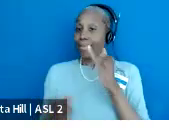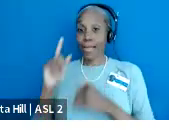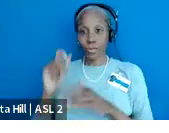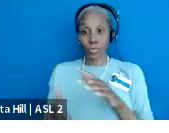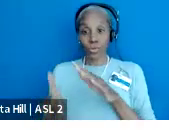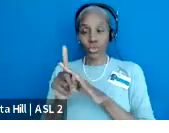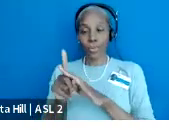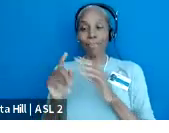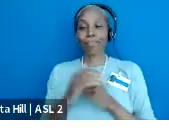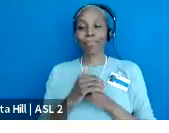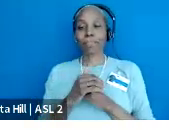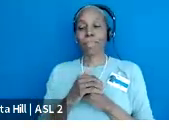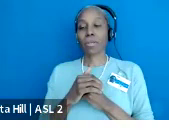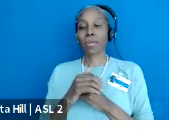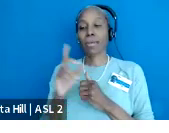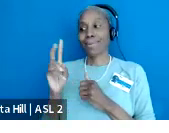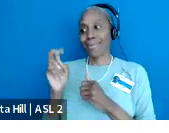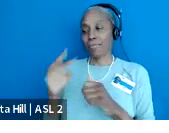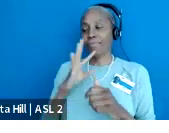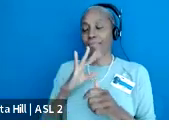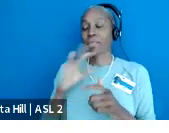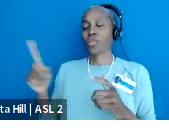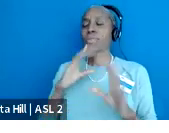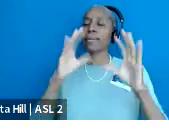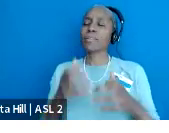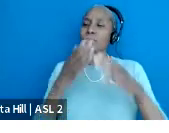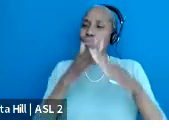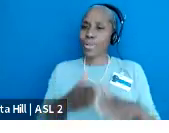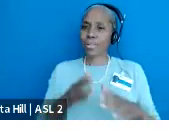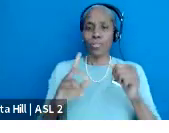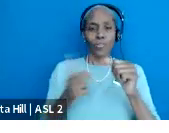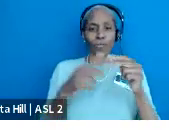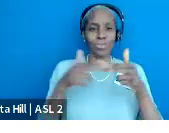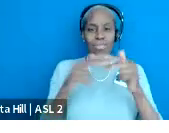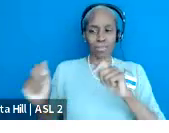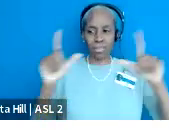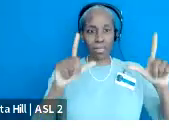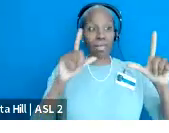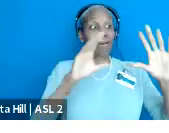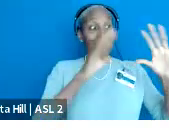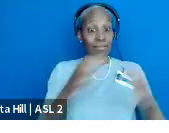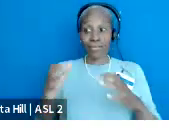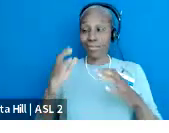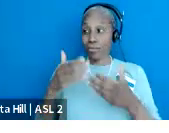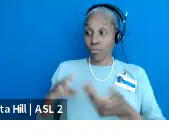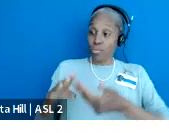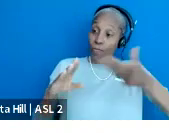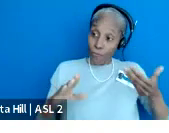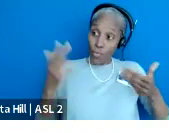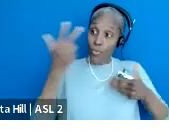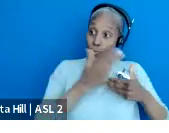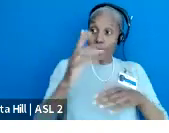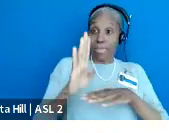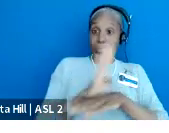question. When you mentioned classification breakdown on the first slide, are those classifications prior to the 3-day